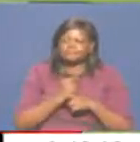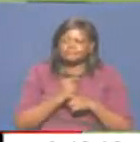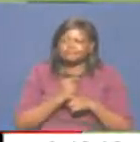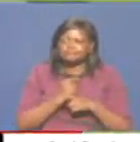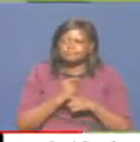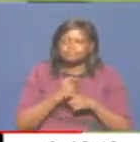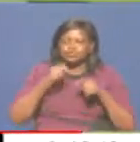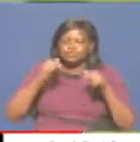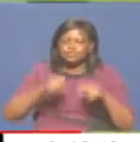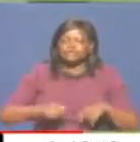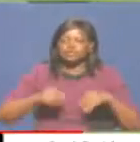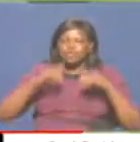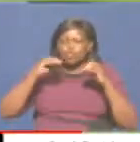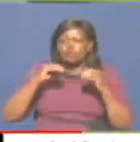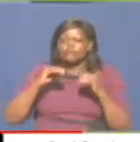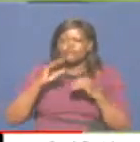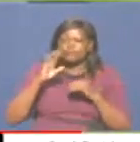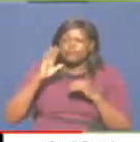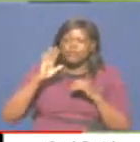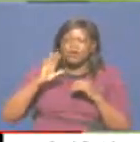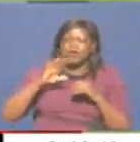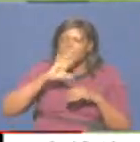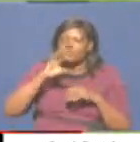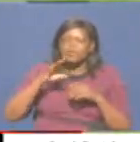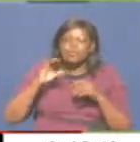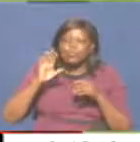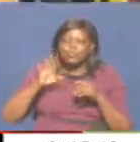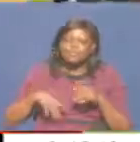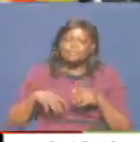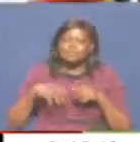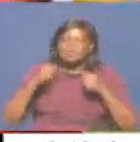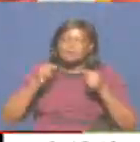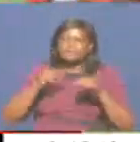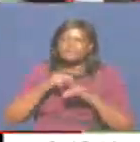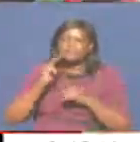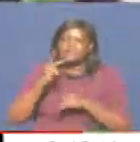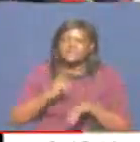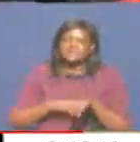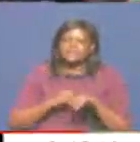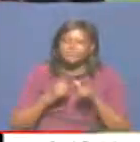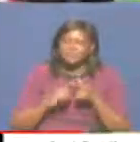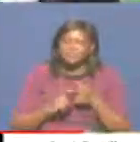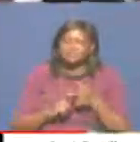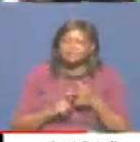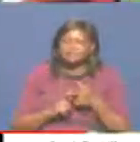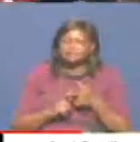the African Women Cup of Nations for the second time and ultimately earn a slot in the